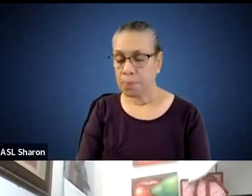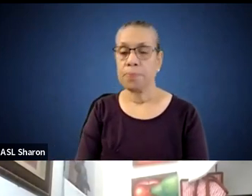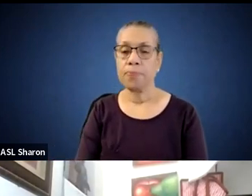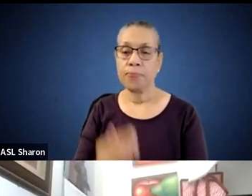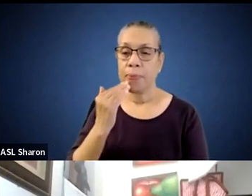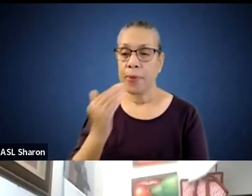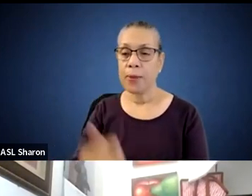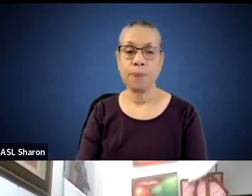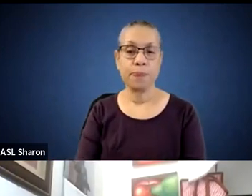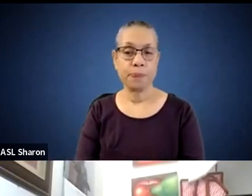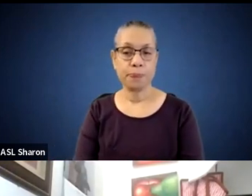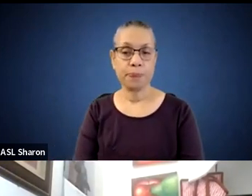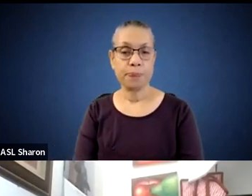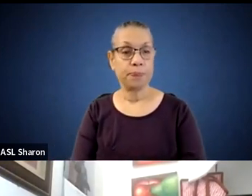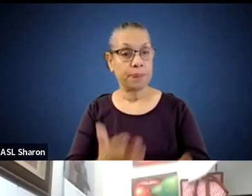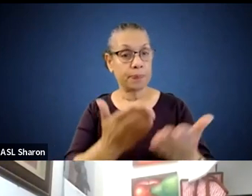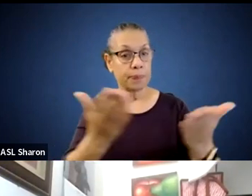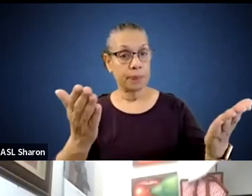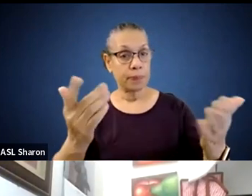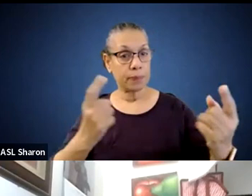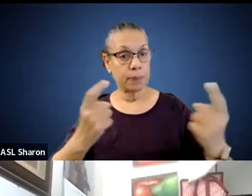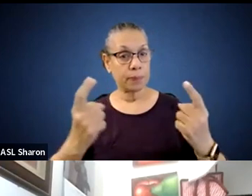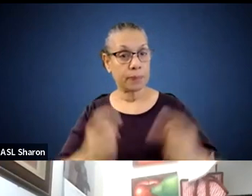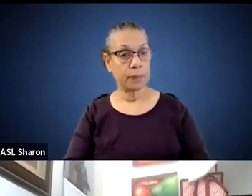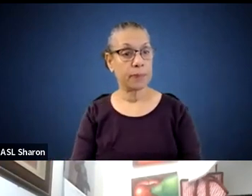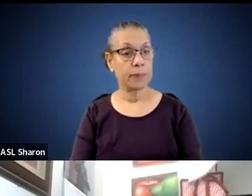thank you are there any